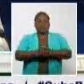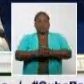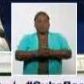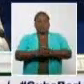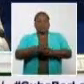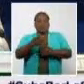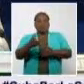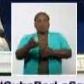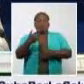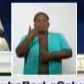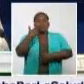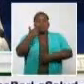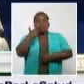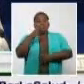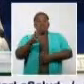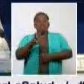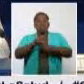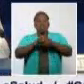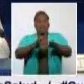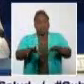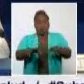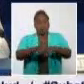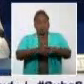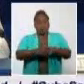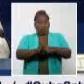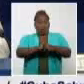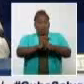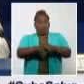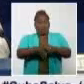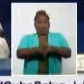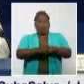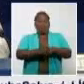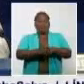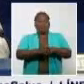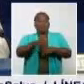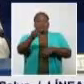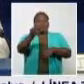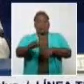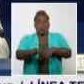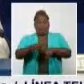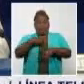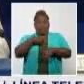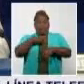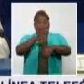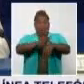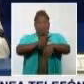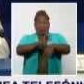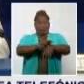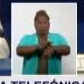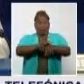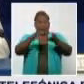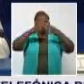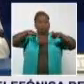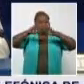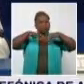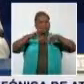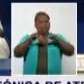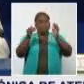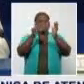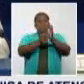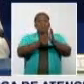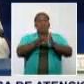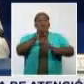of 3,900 people are being monitored in the primary healthcare system. To detect